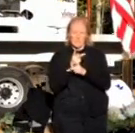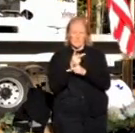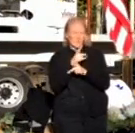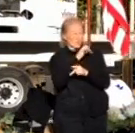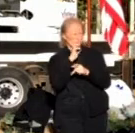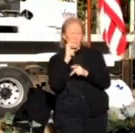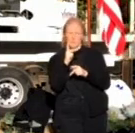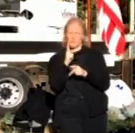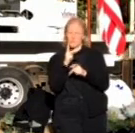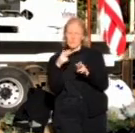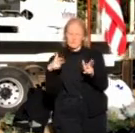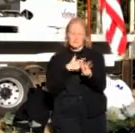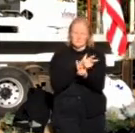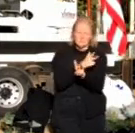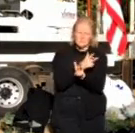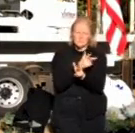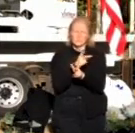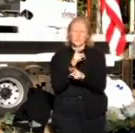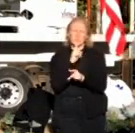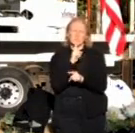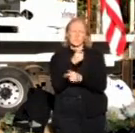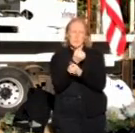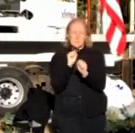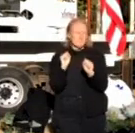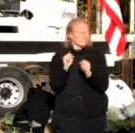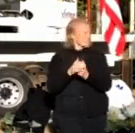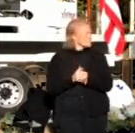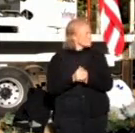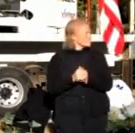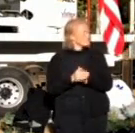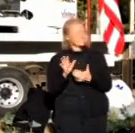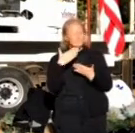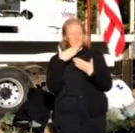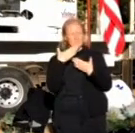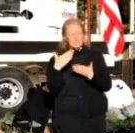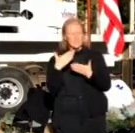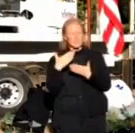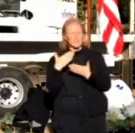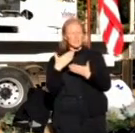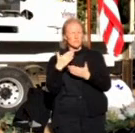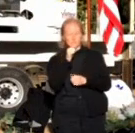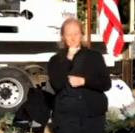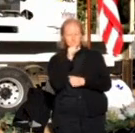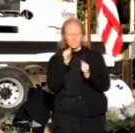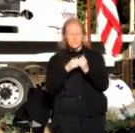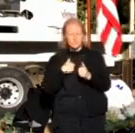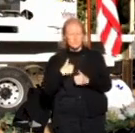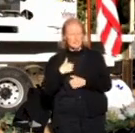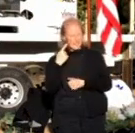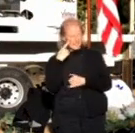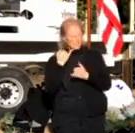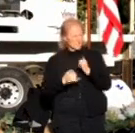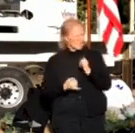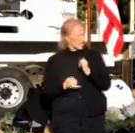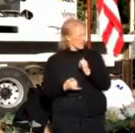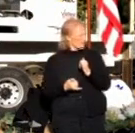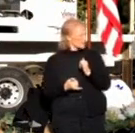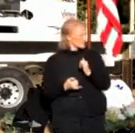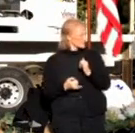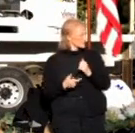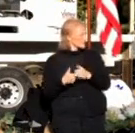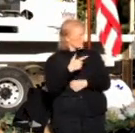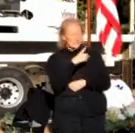pressured cargo. We want to make sure it gets safely to our nation's capital. And with that, thank you so much. Thanks for bearing with me. I think I might be last, and it might be time for the big